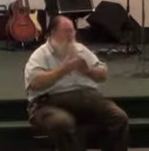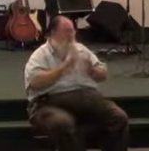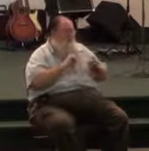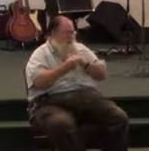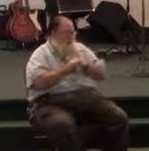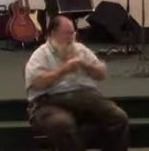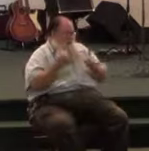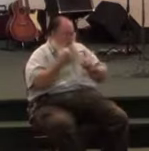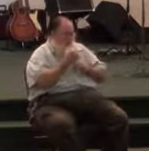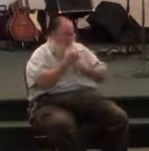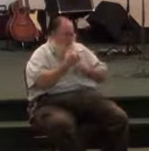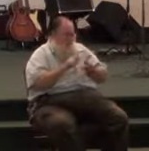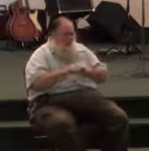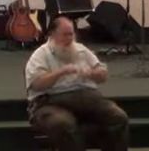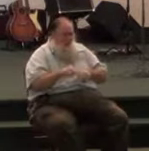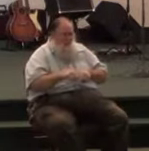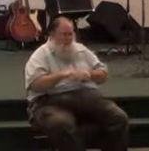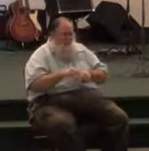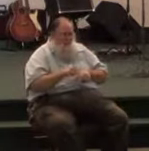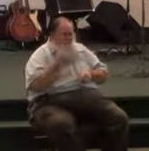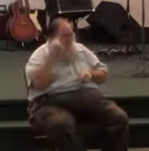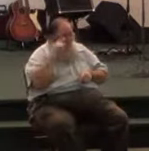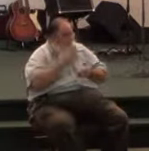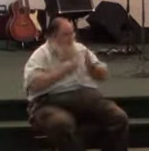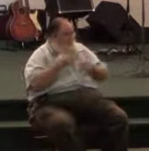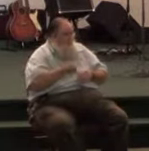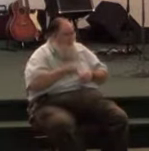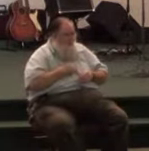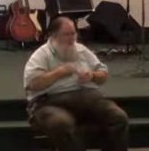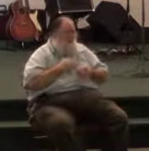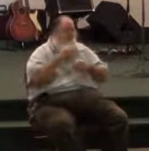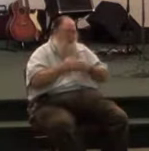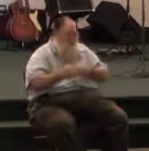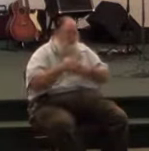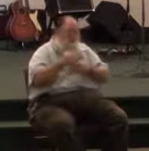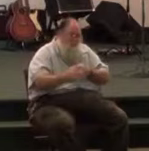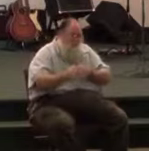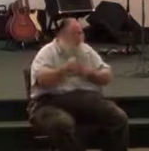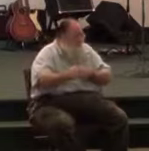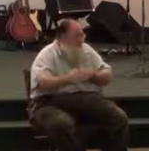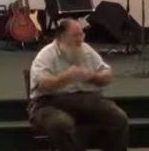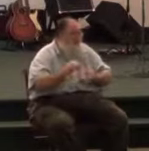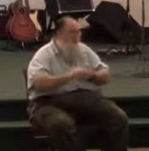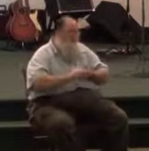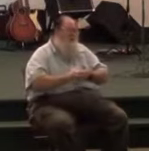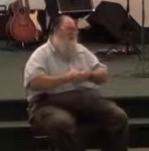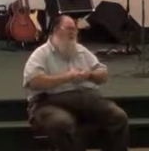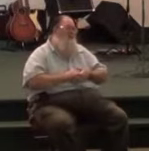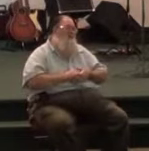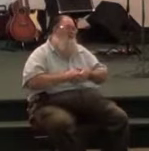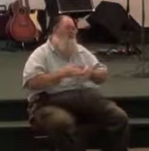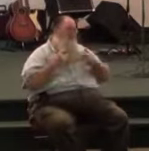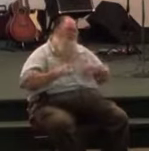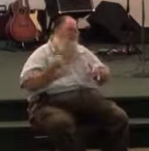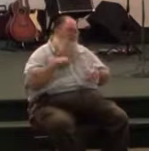did. For some of us, it's a progression. And then that discourages us because they see